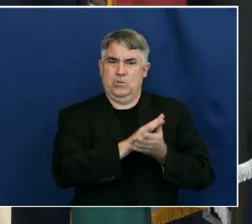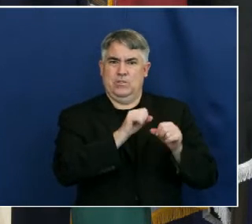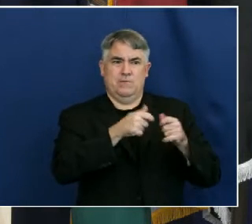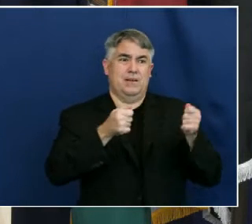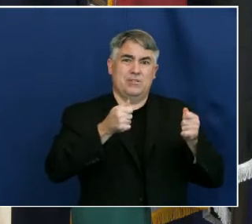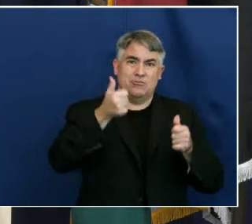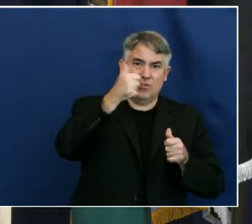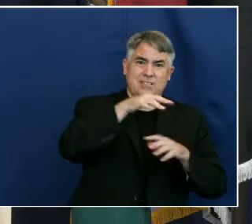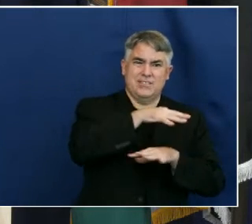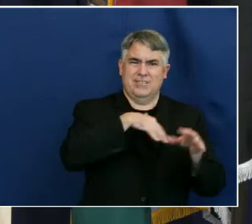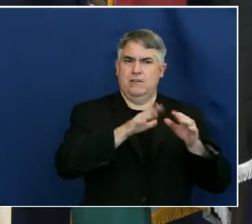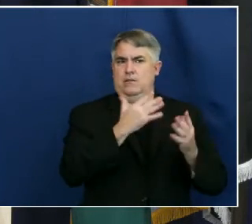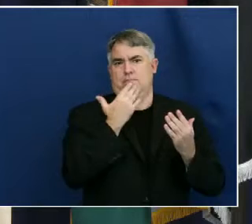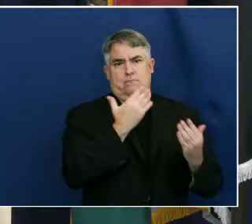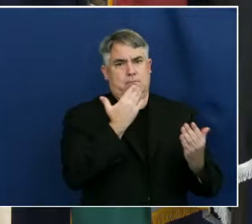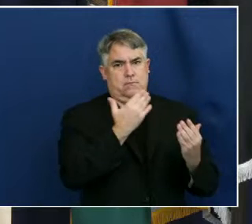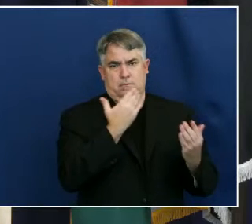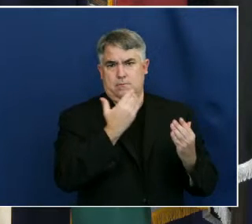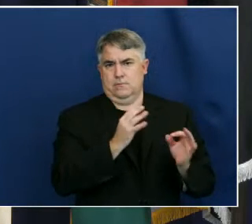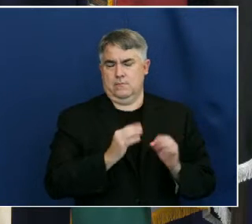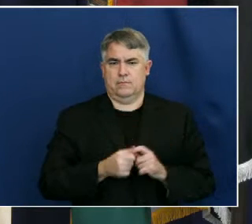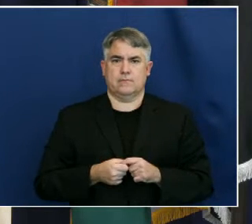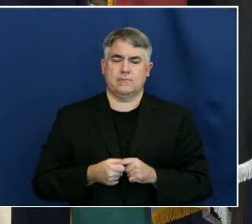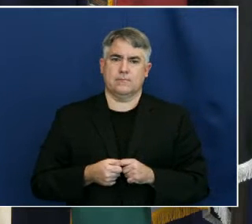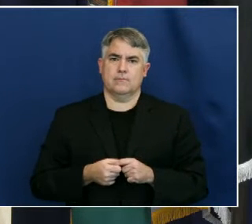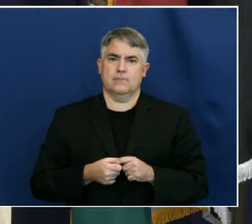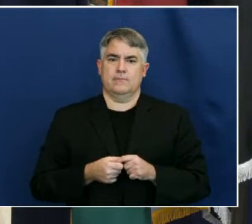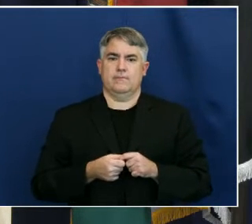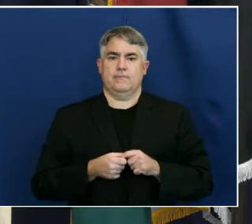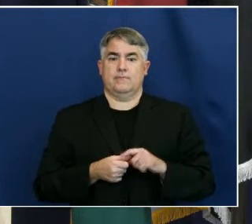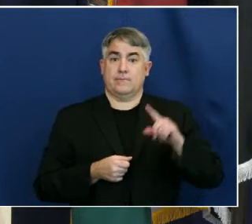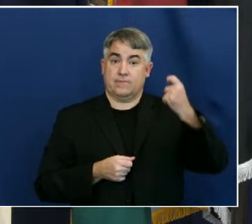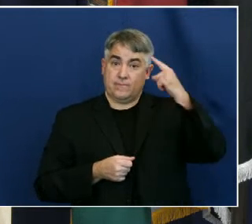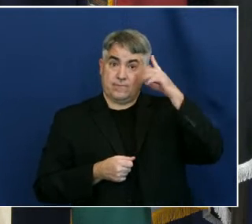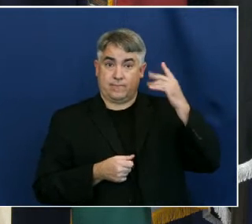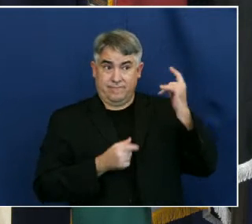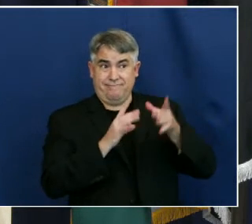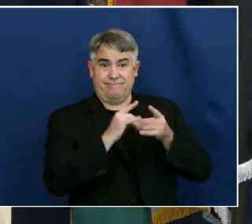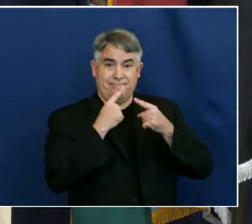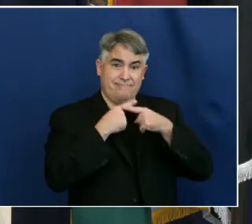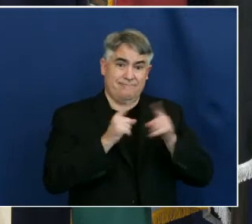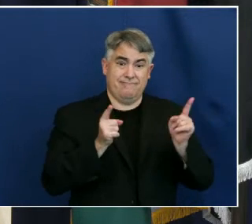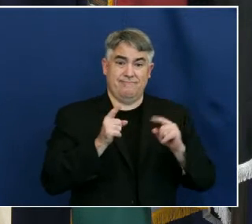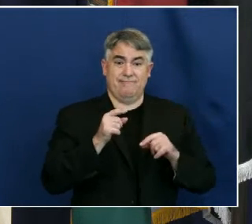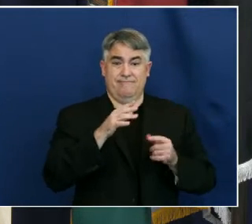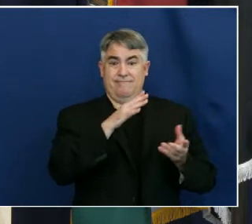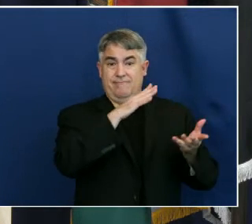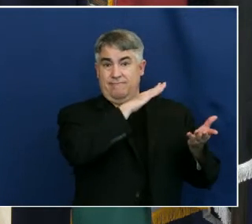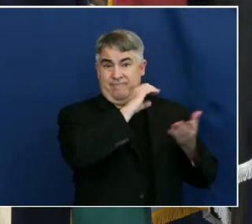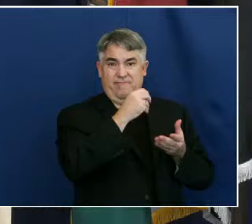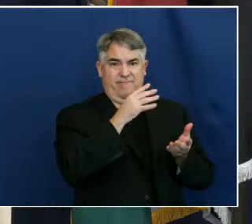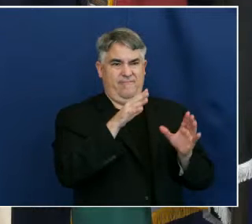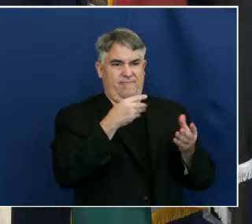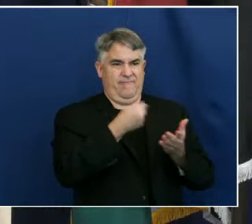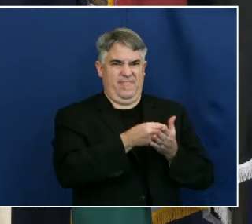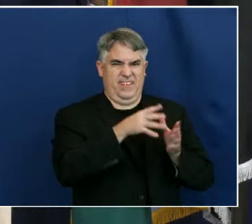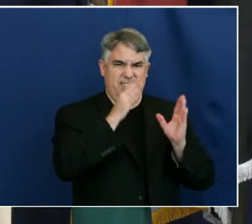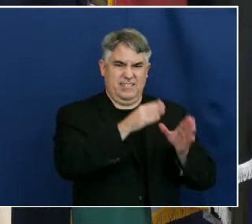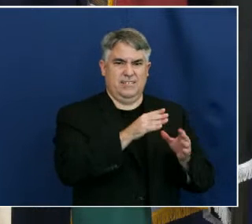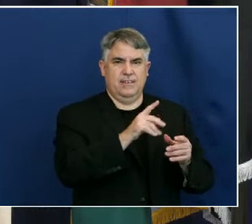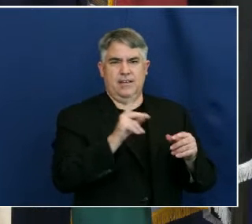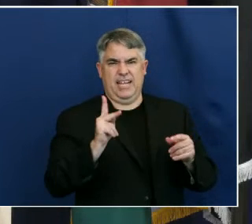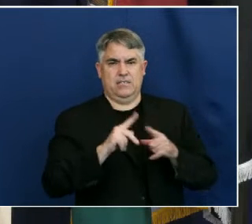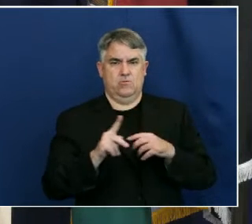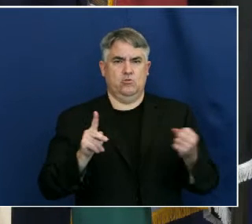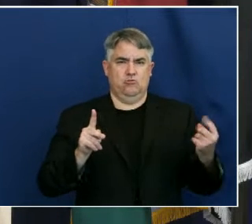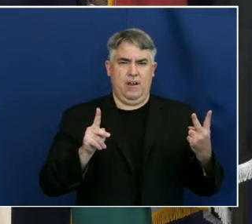fact that even though there's a 10% set aside that the governor in the state of California has mentioned specifically for K-12 education, that